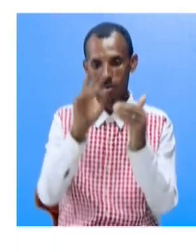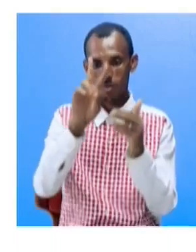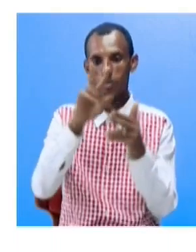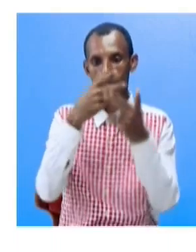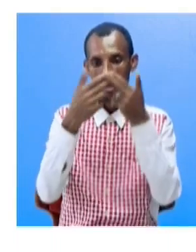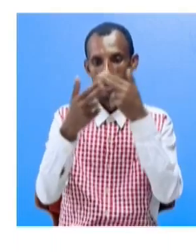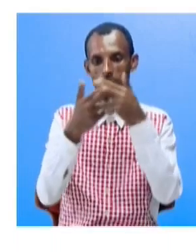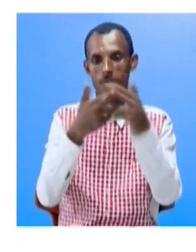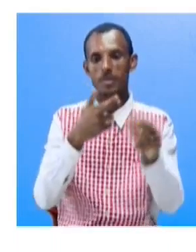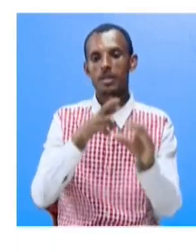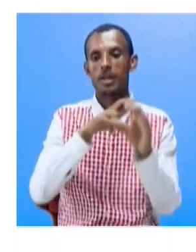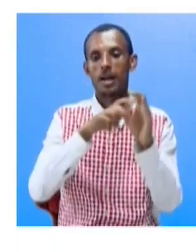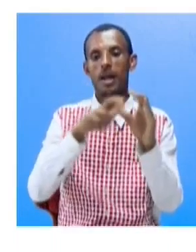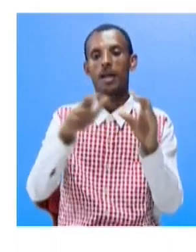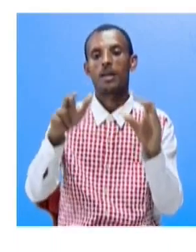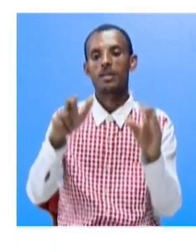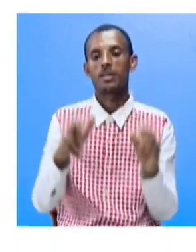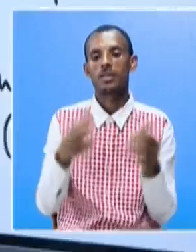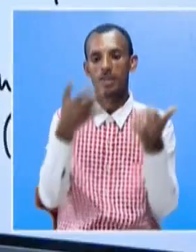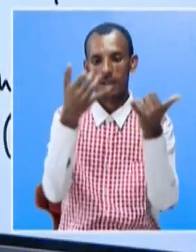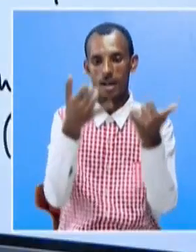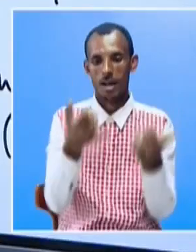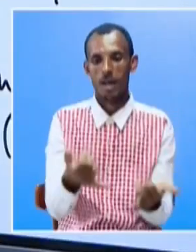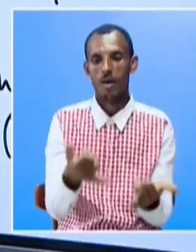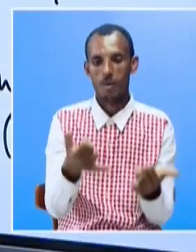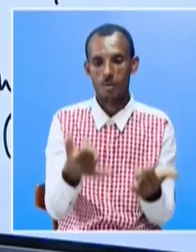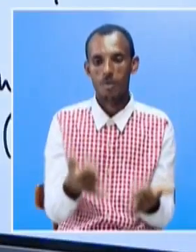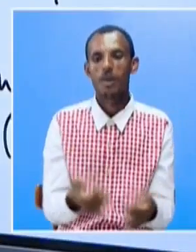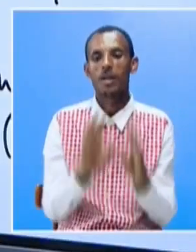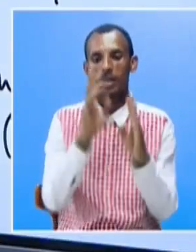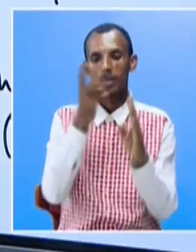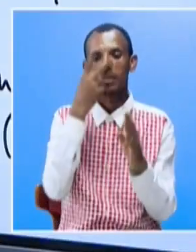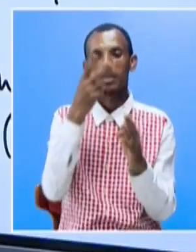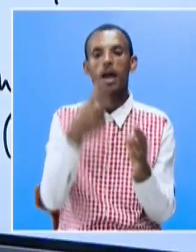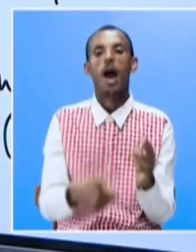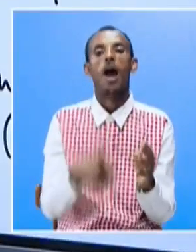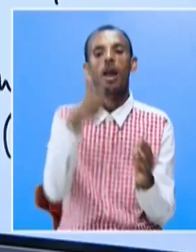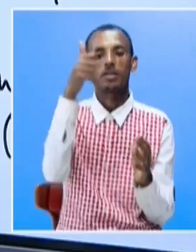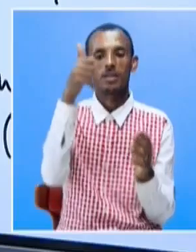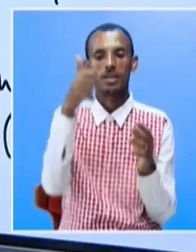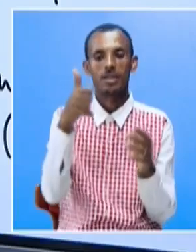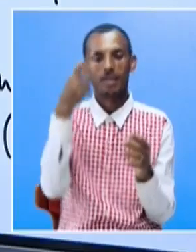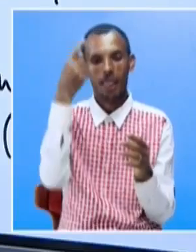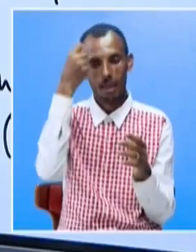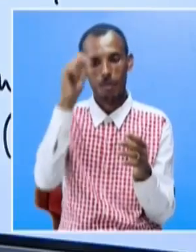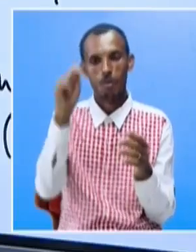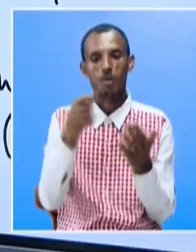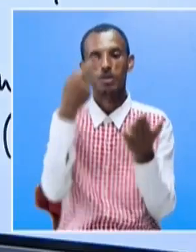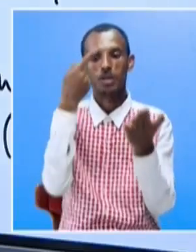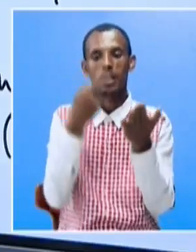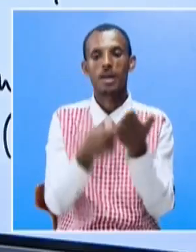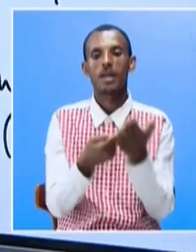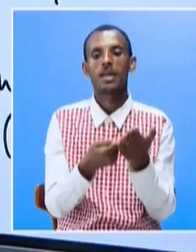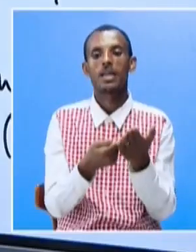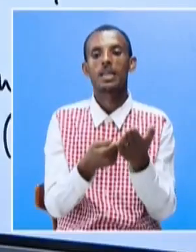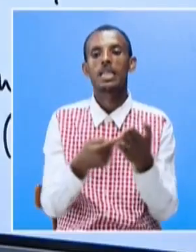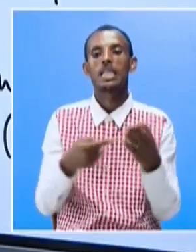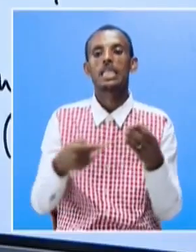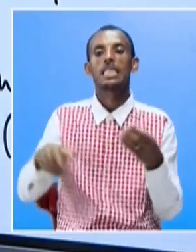radius. Now, let's see another terminology here,